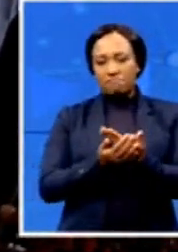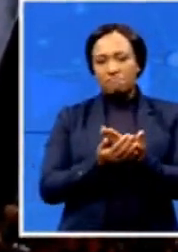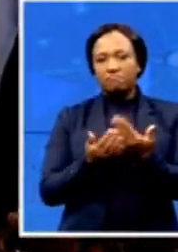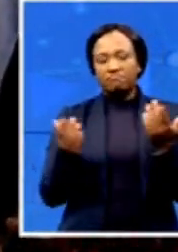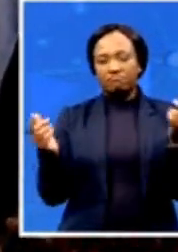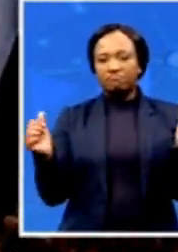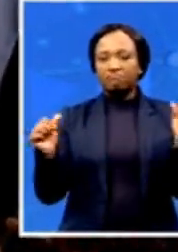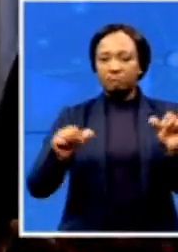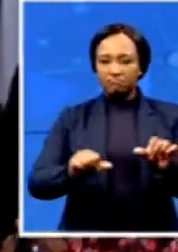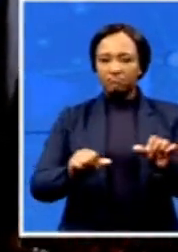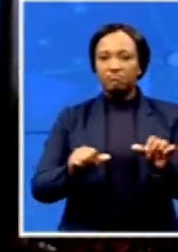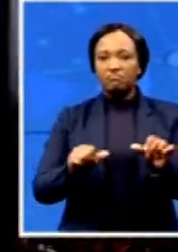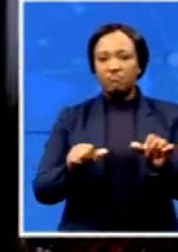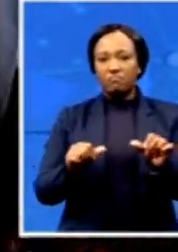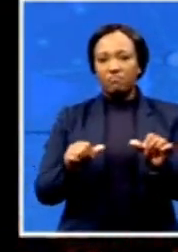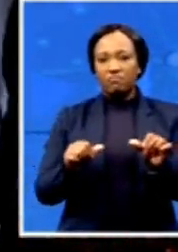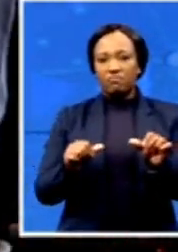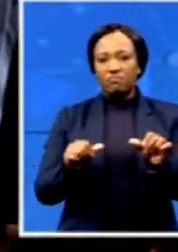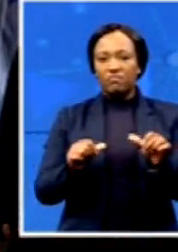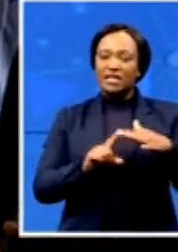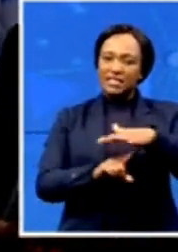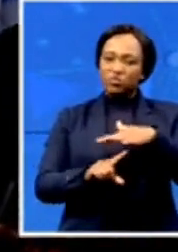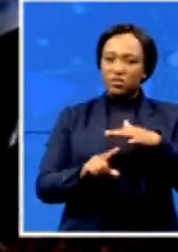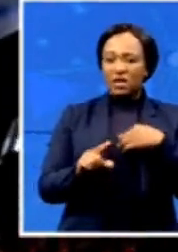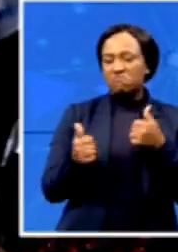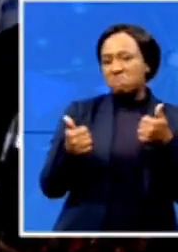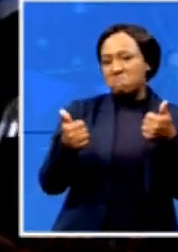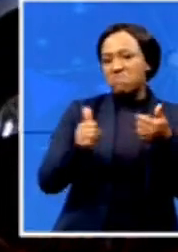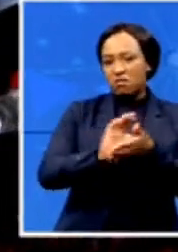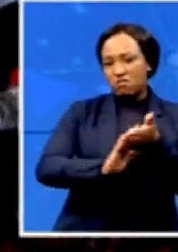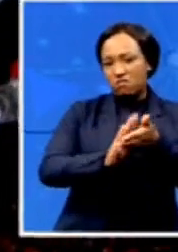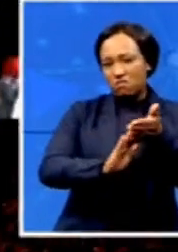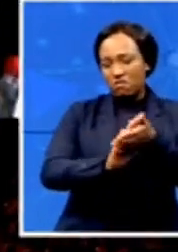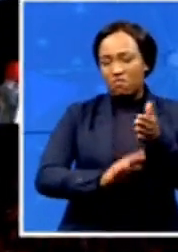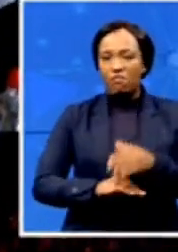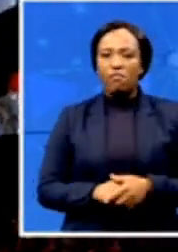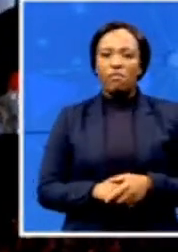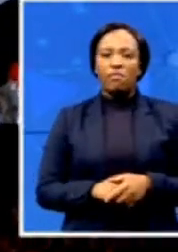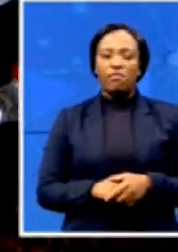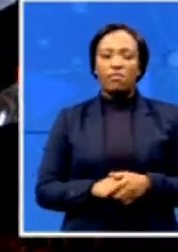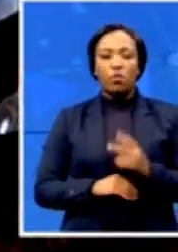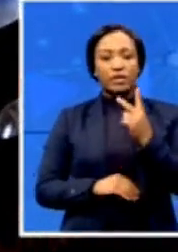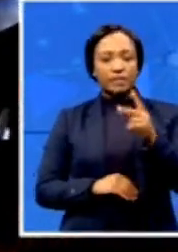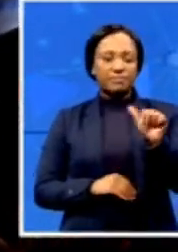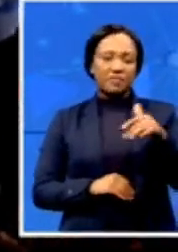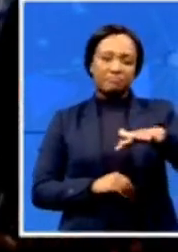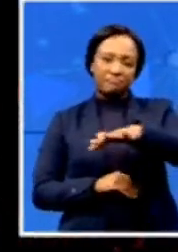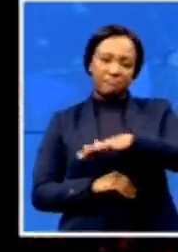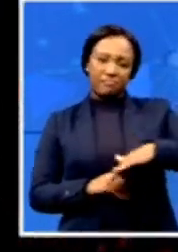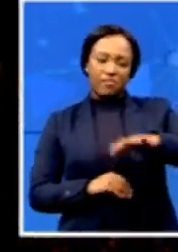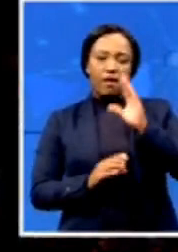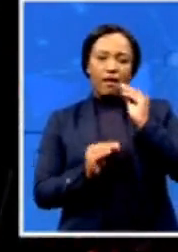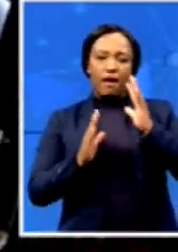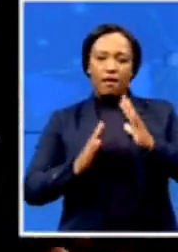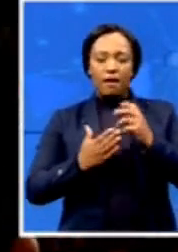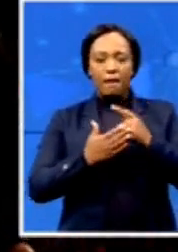esimweni esilungile masishane. Siyabona ukuthi kwezinye indawo kakhulukazi izingane ziluze ama-projects azo, ama-class books, kanjalo